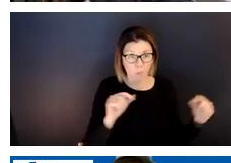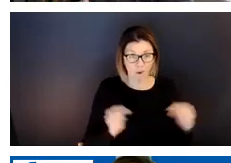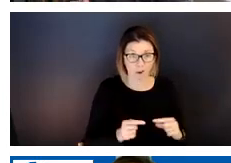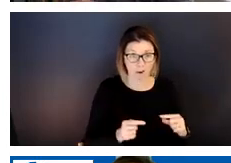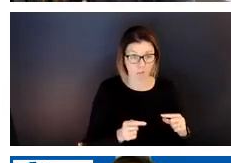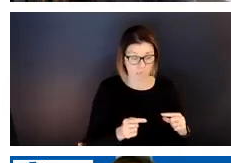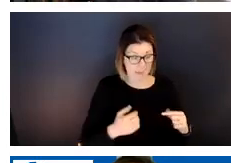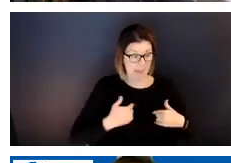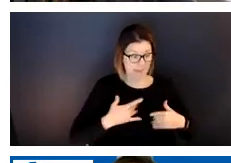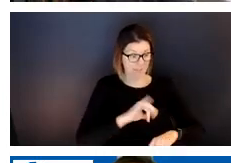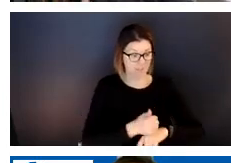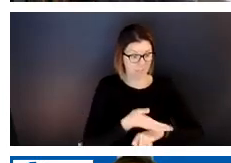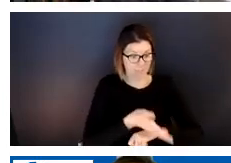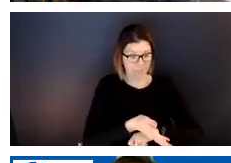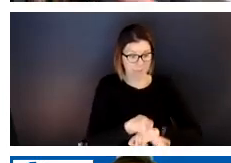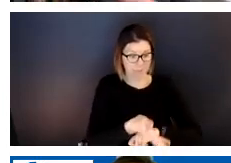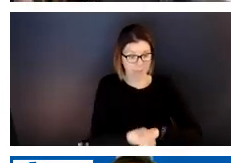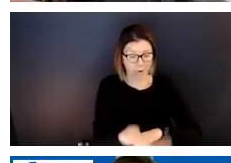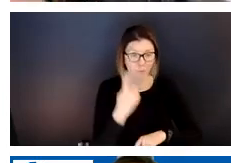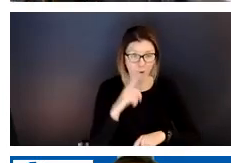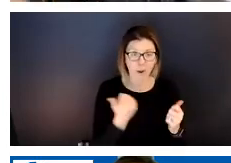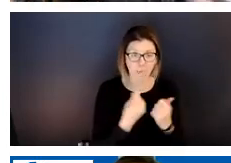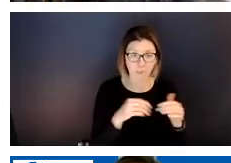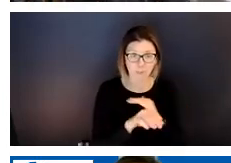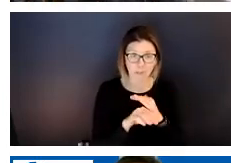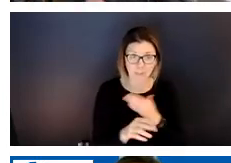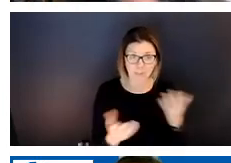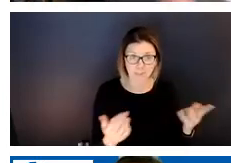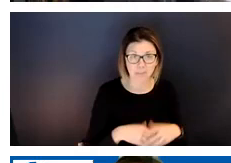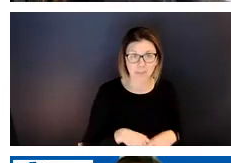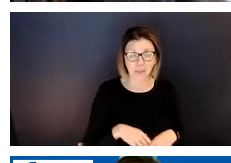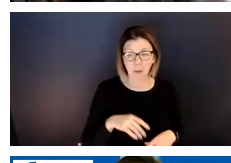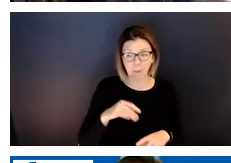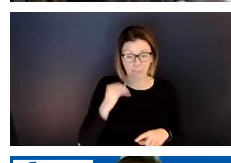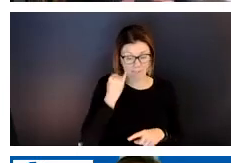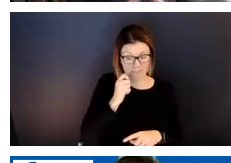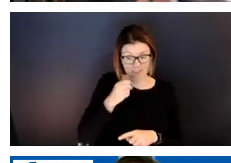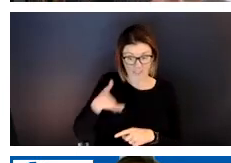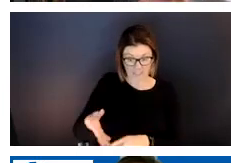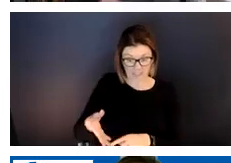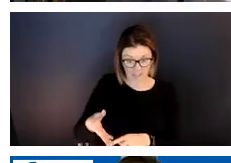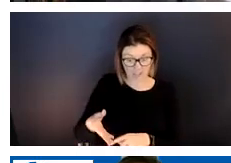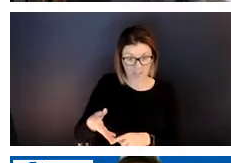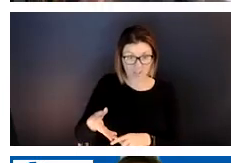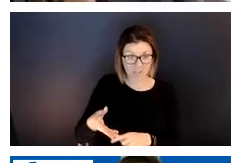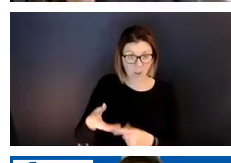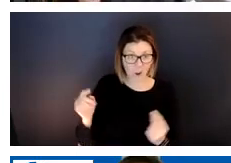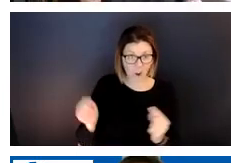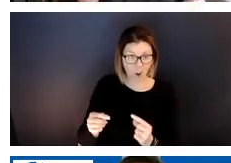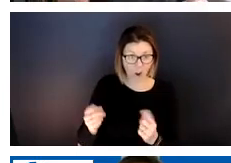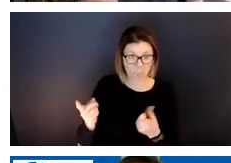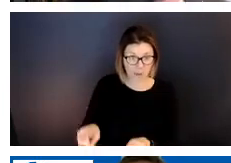those things in place within our community, but there is harm done when they are not available to those that may need